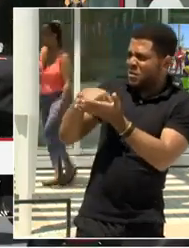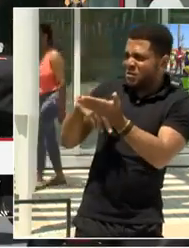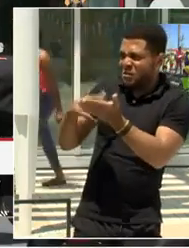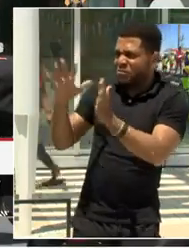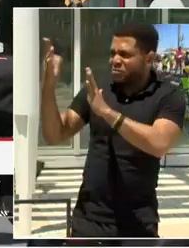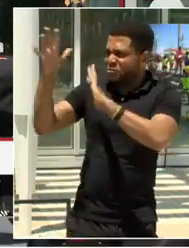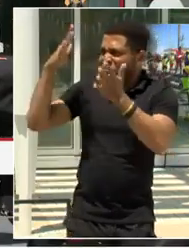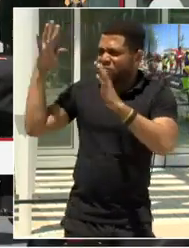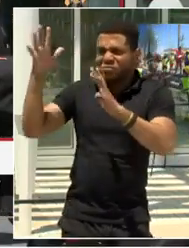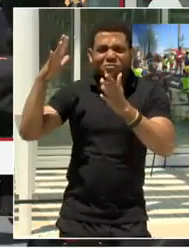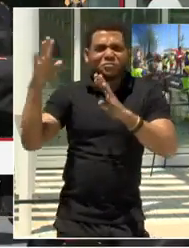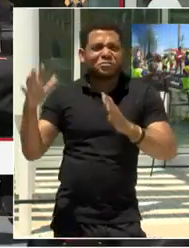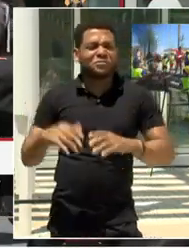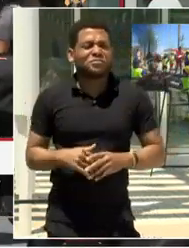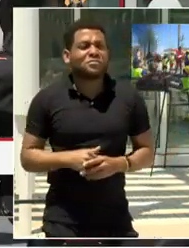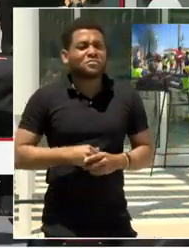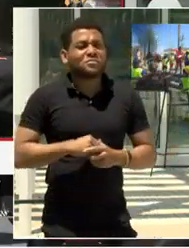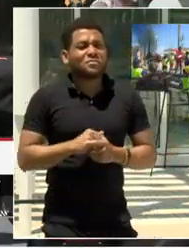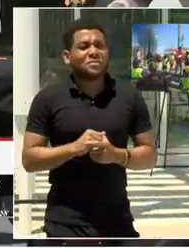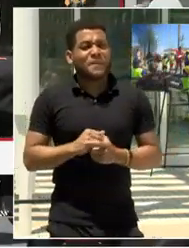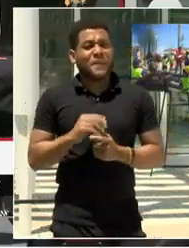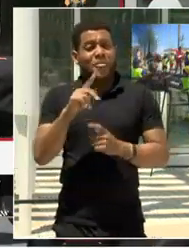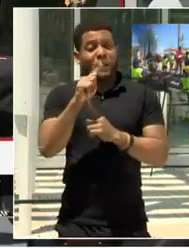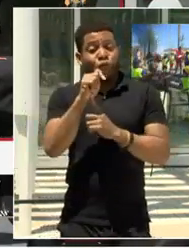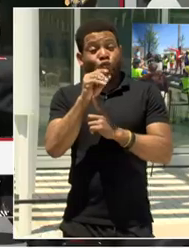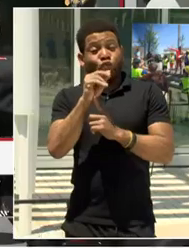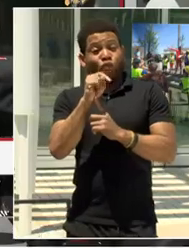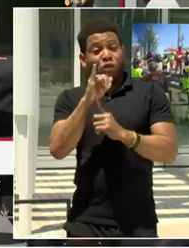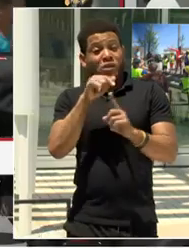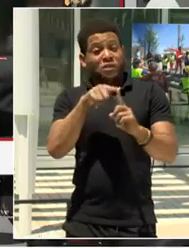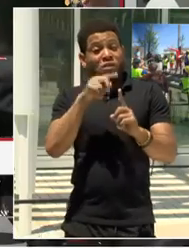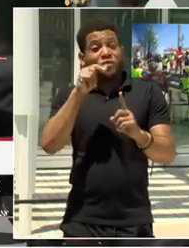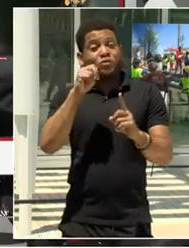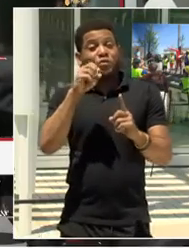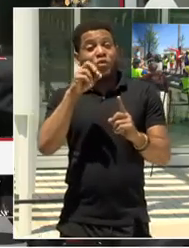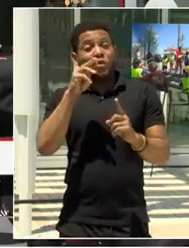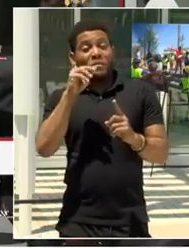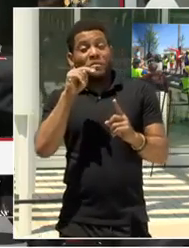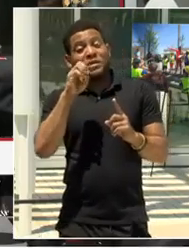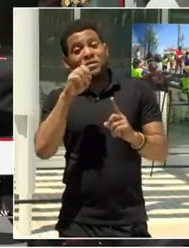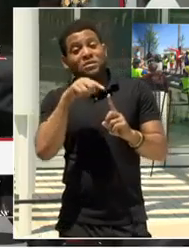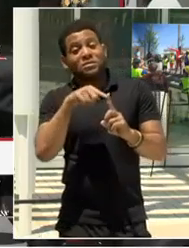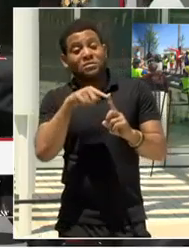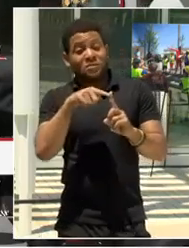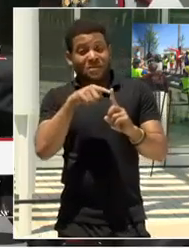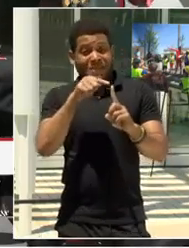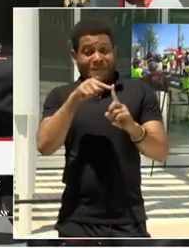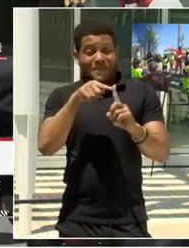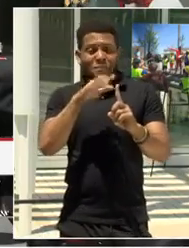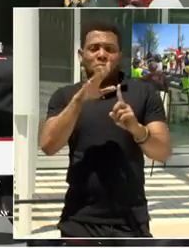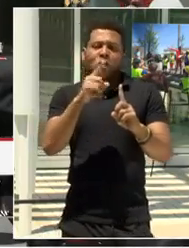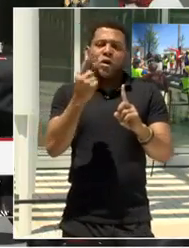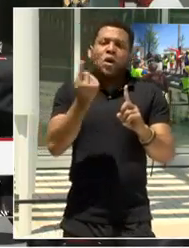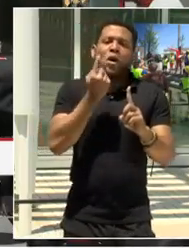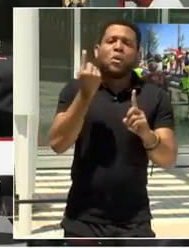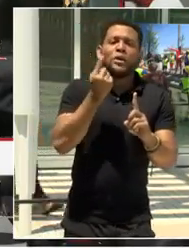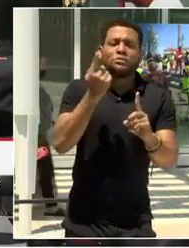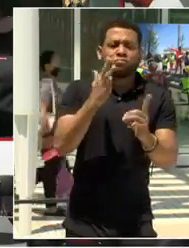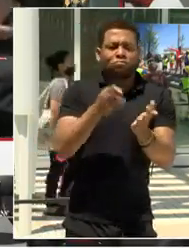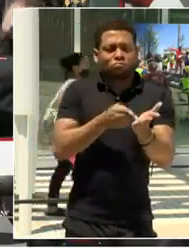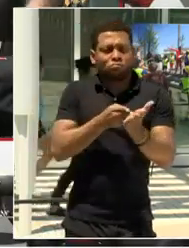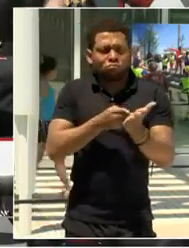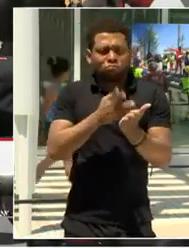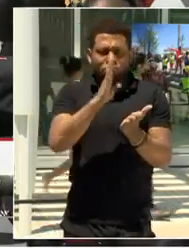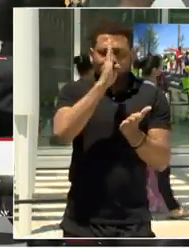If you know anything about Tony, we haven't always agreed, but you never had to wonder what was on Tony Norman's mind, because he made sure to tell